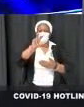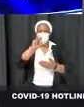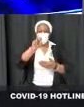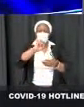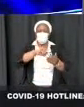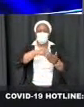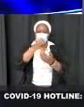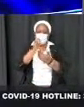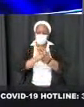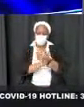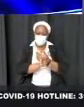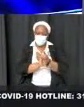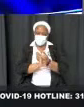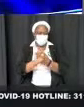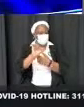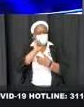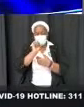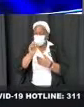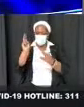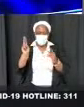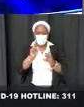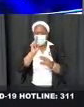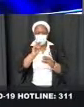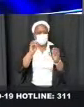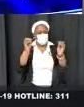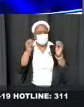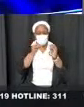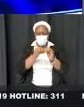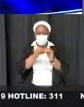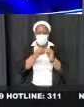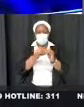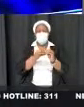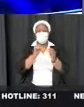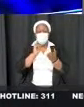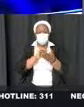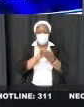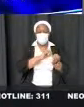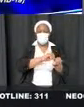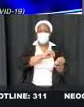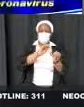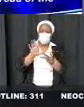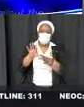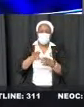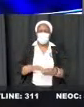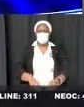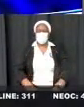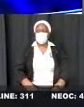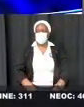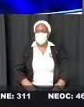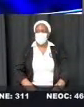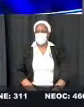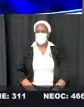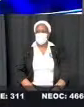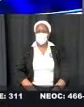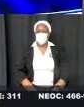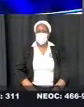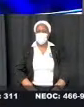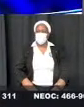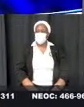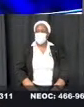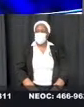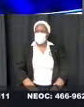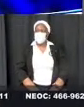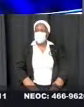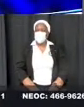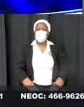Wilkinson, explained the distribution and breakdown of how the first batch of the Oxford AstraZeneca COVID-19 vaccines